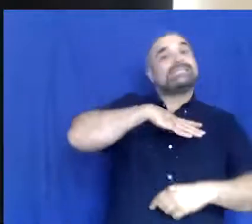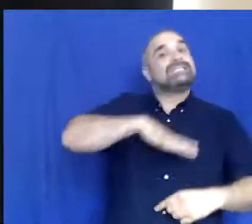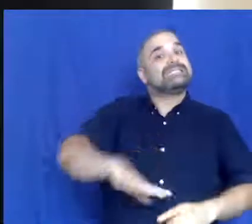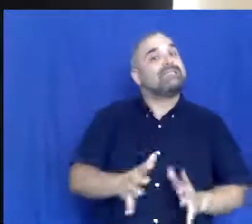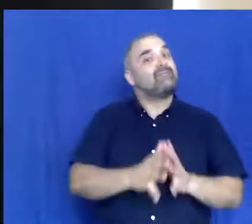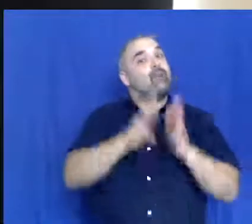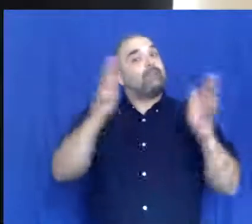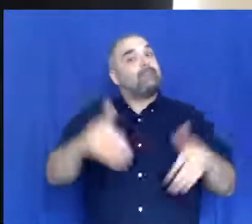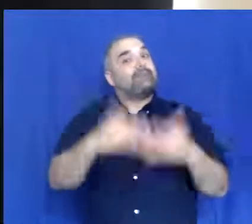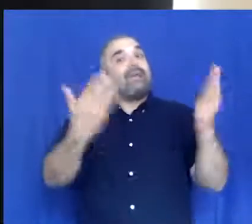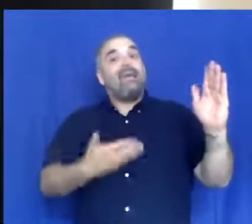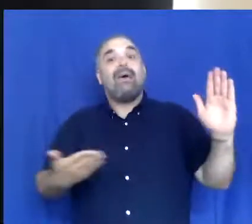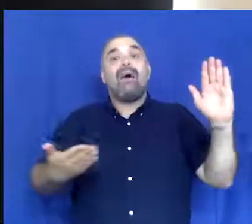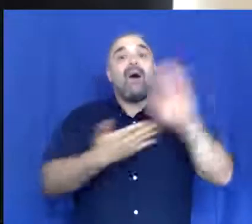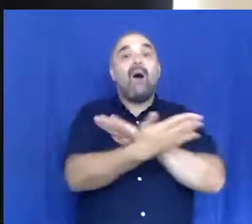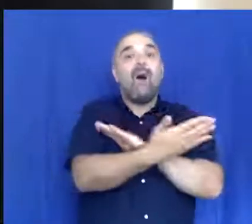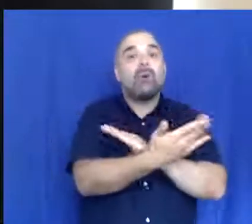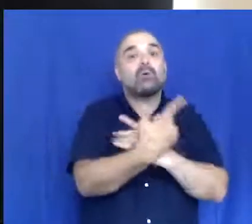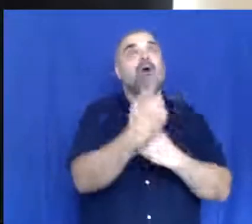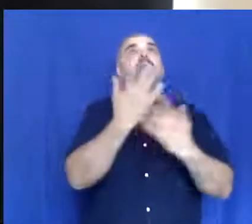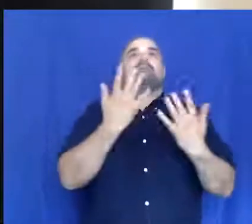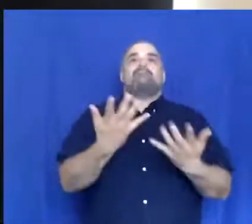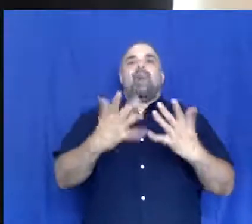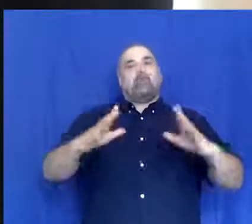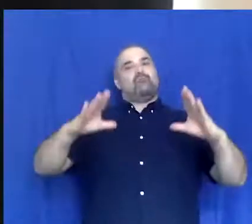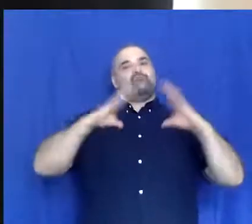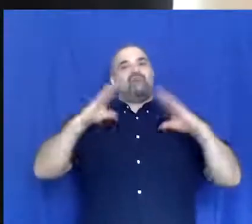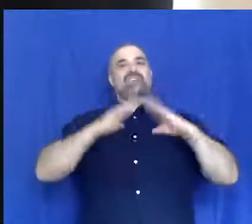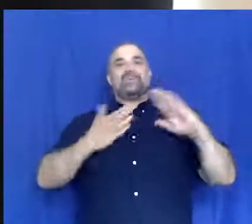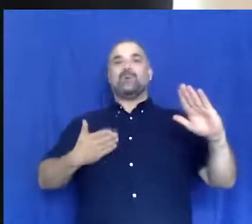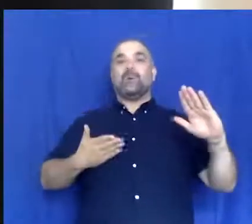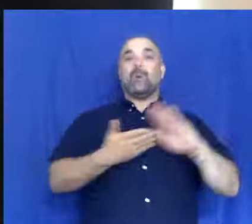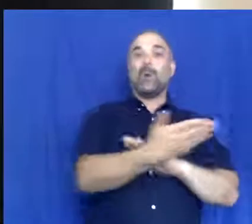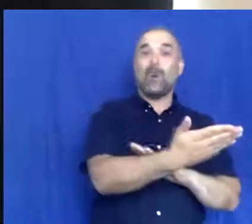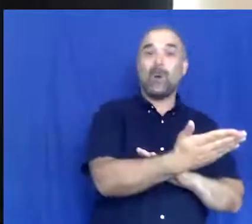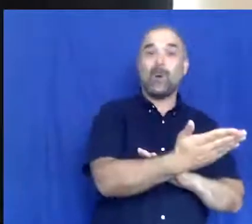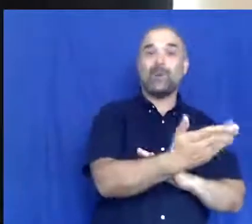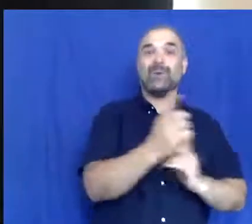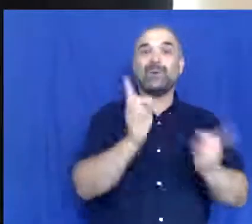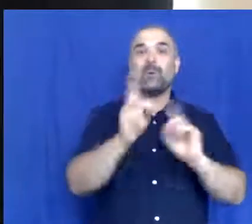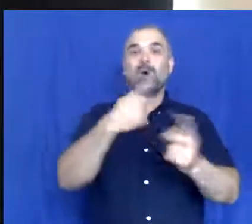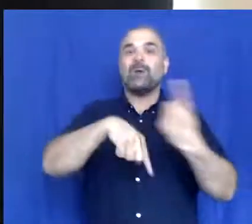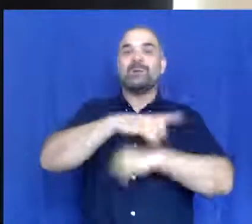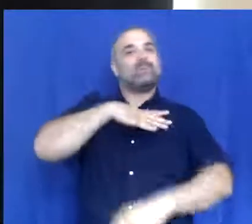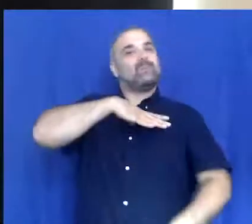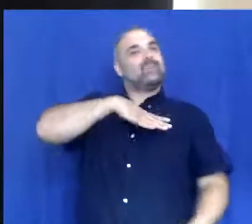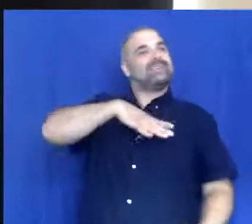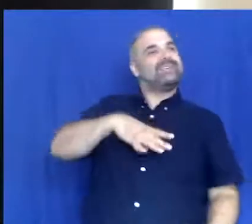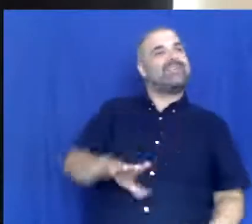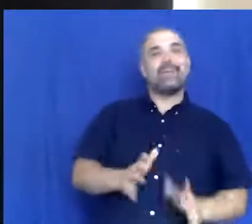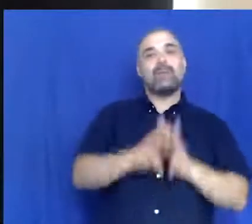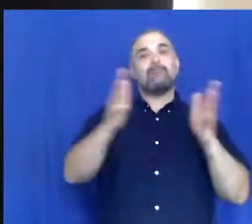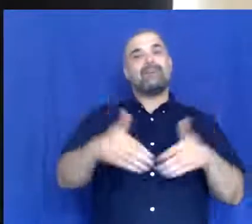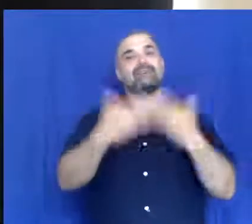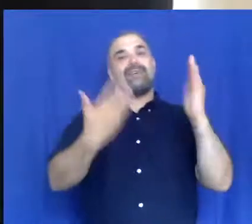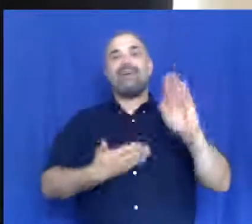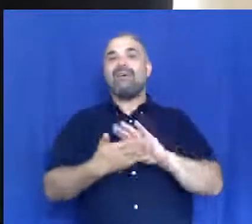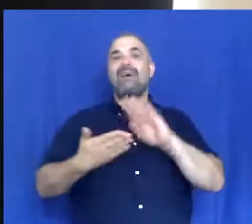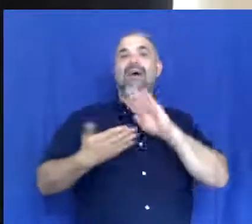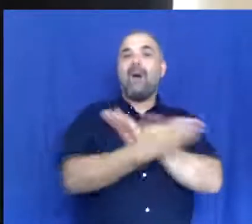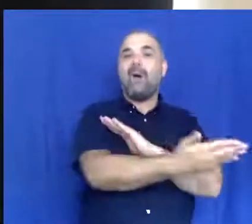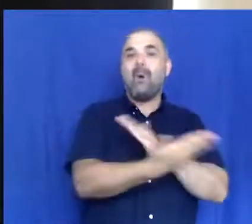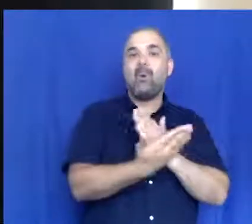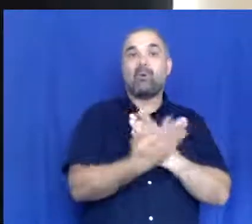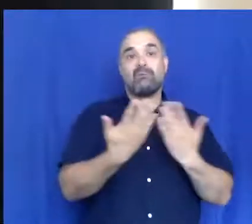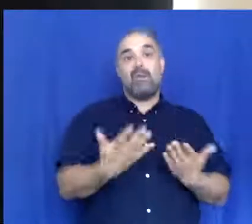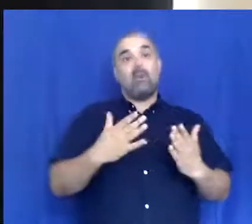What do we need for our big day out? Now we're ready to go. What do we need for our big